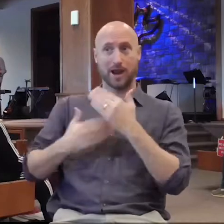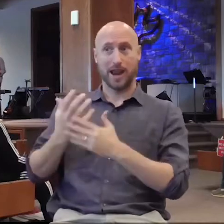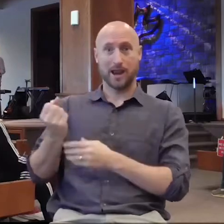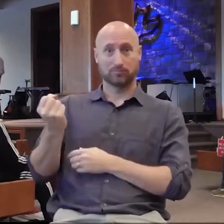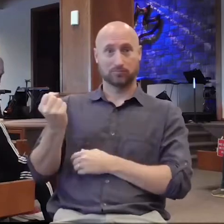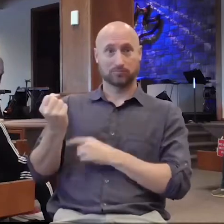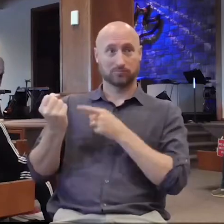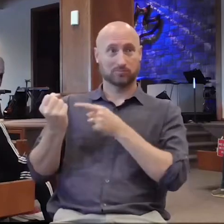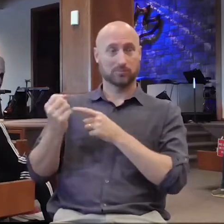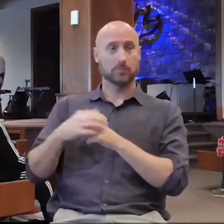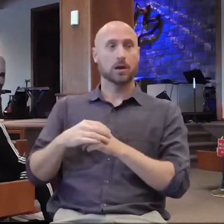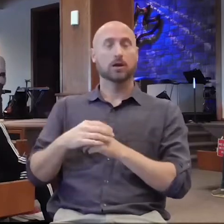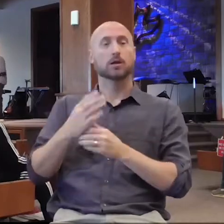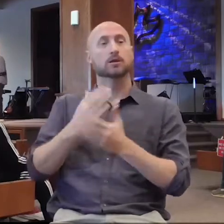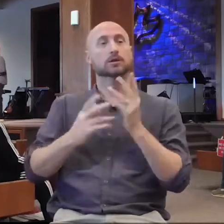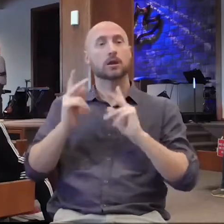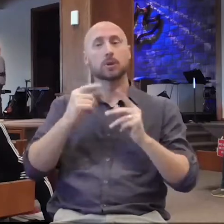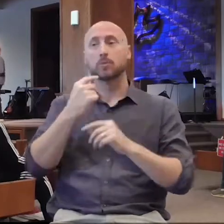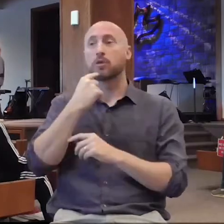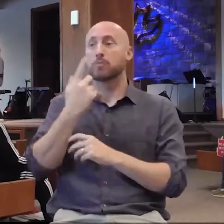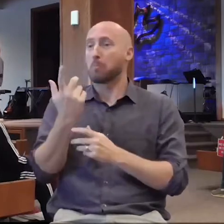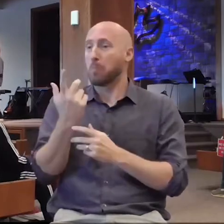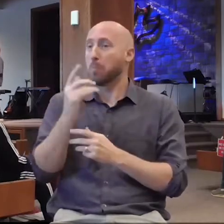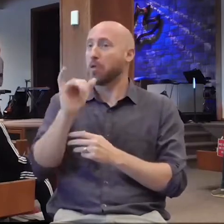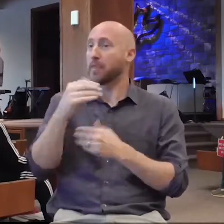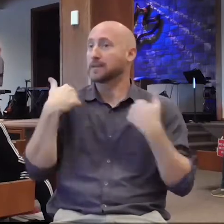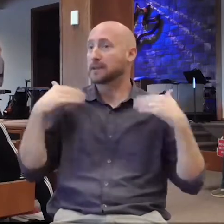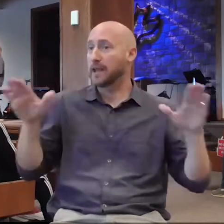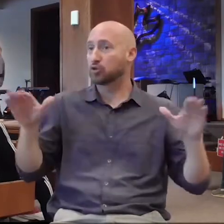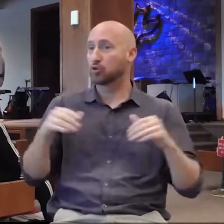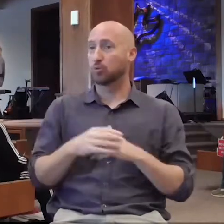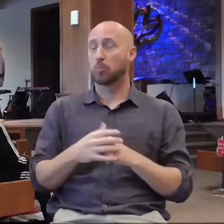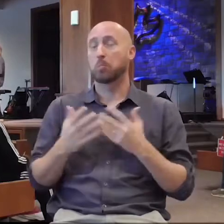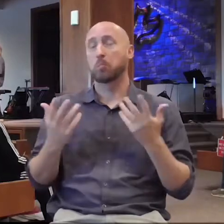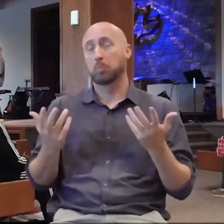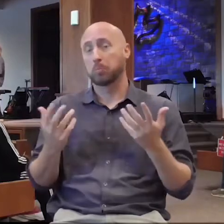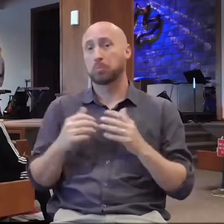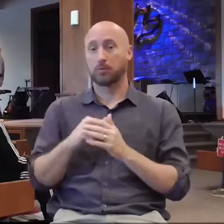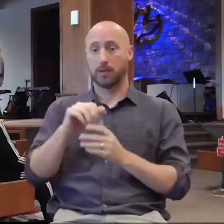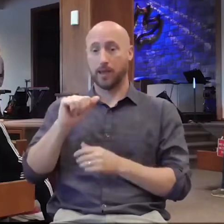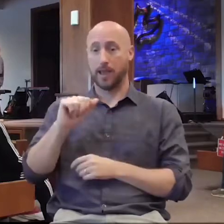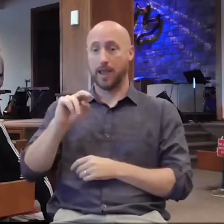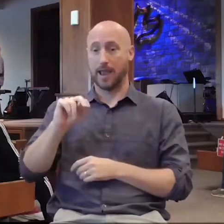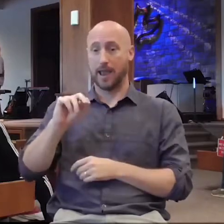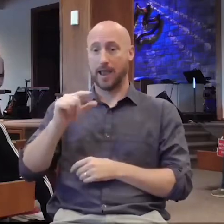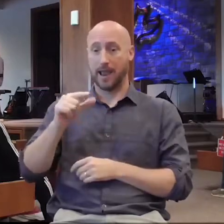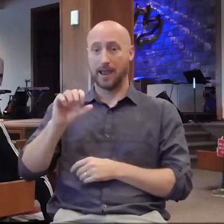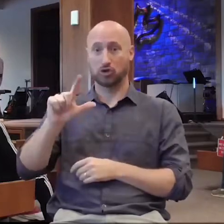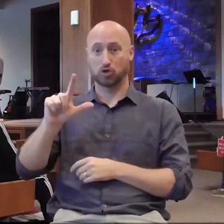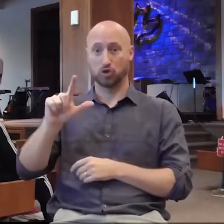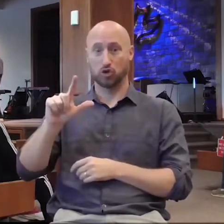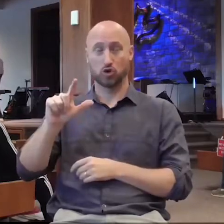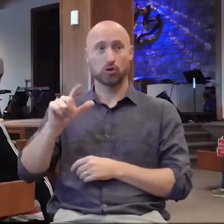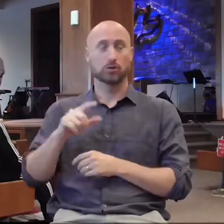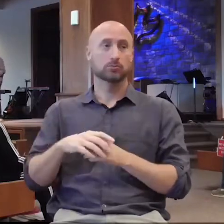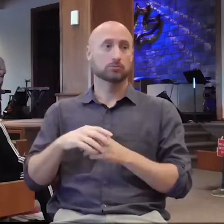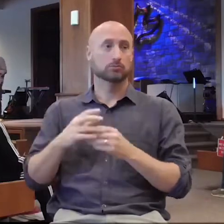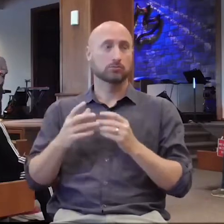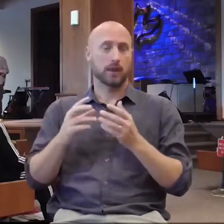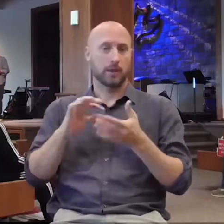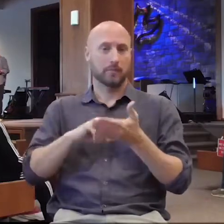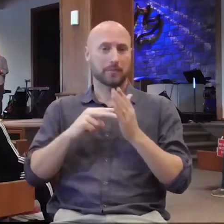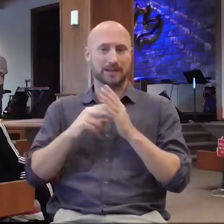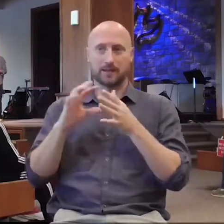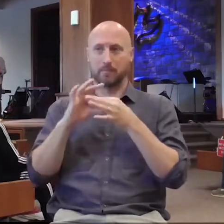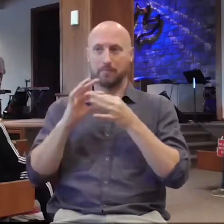some want to say that's an angel. I understand what they're saying. Angelos, angel is a transliteration. Angelos is a messenger. Seven times in the